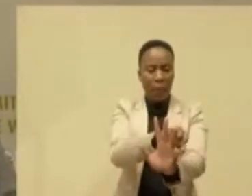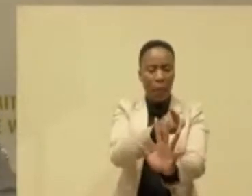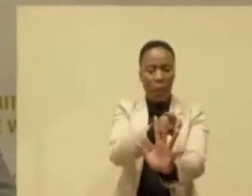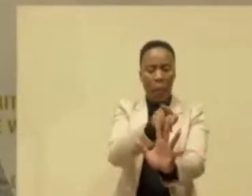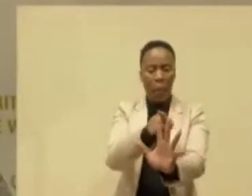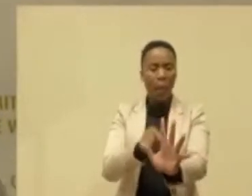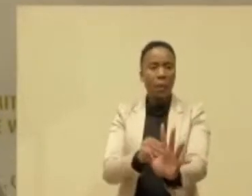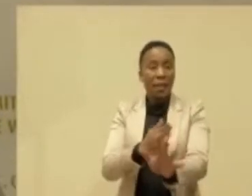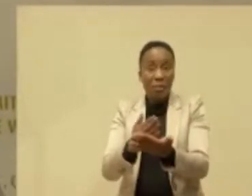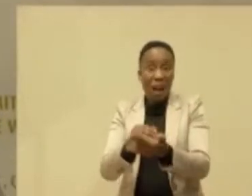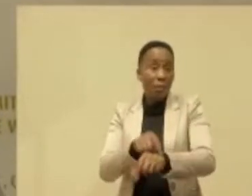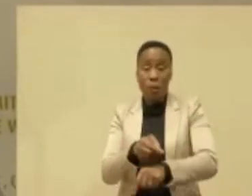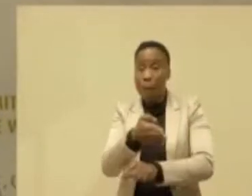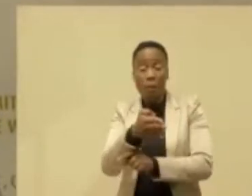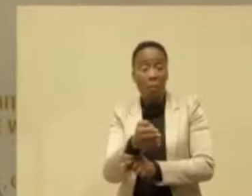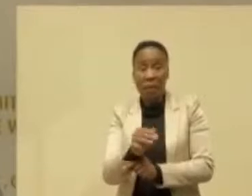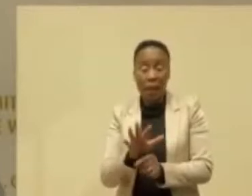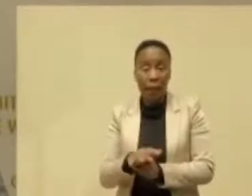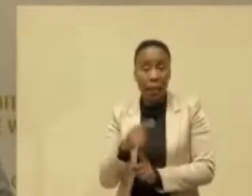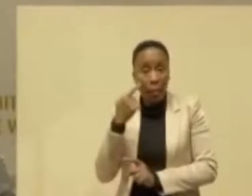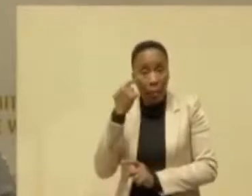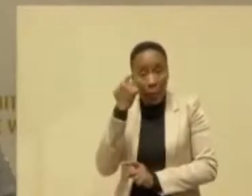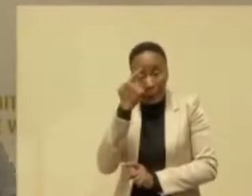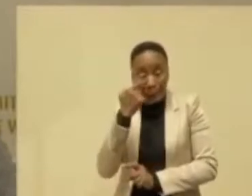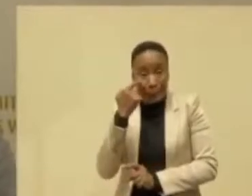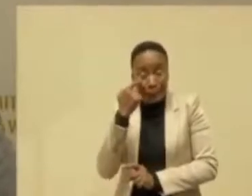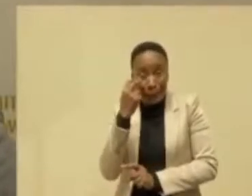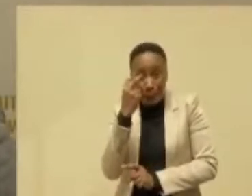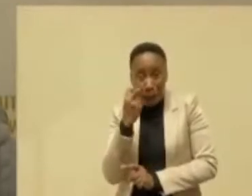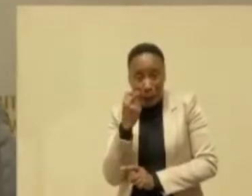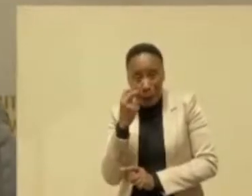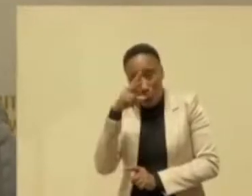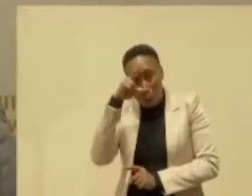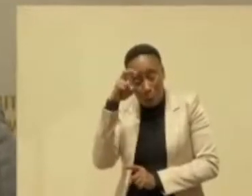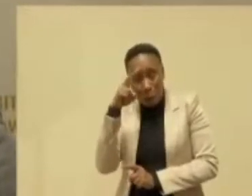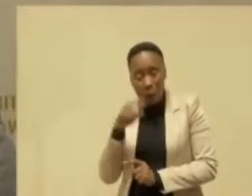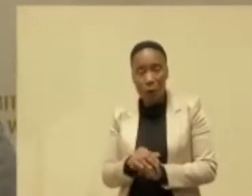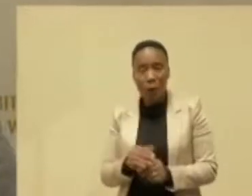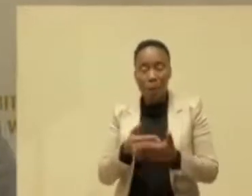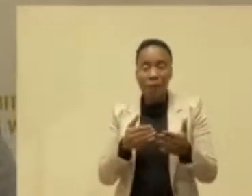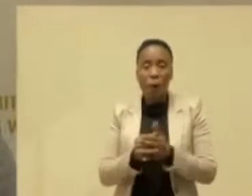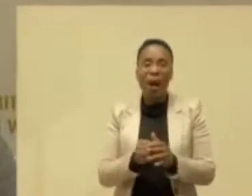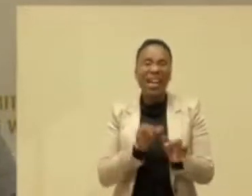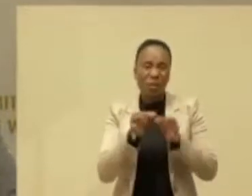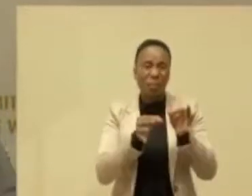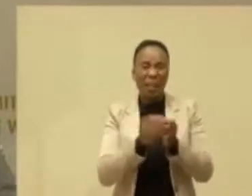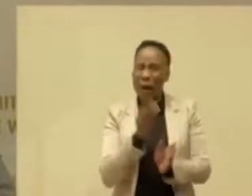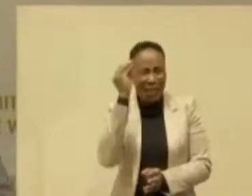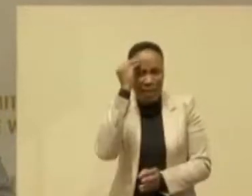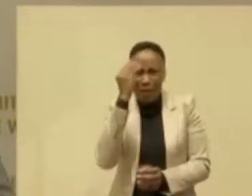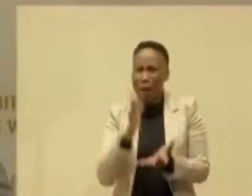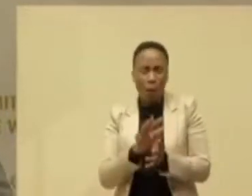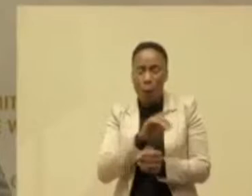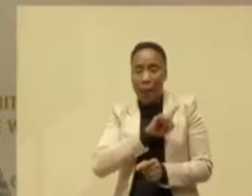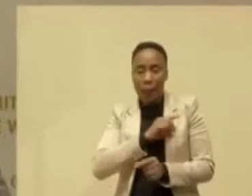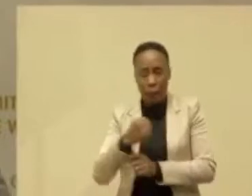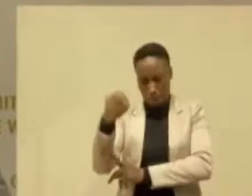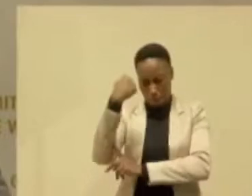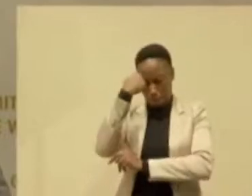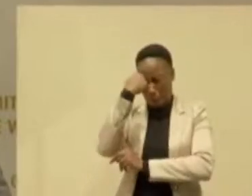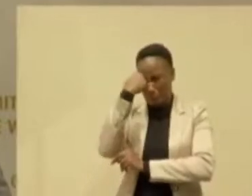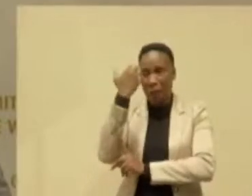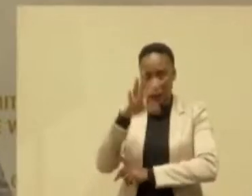certainly blue eye you know already la rela before you with hello science know that